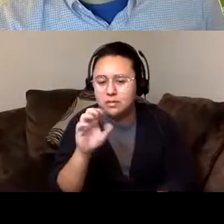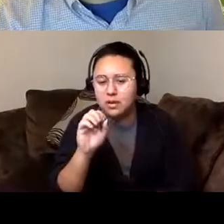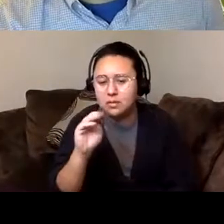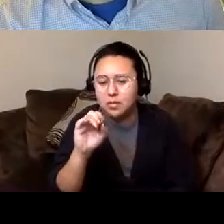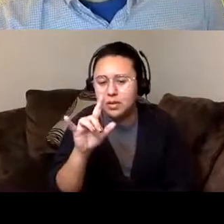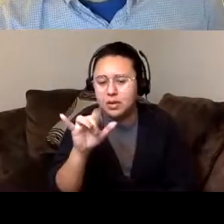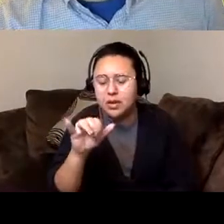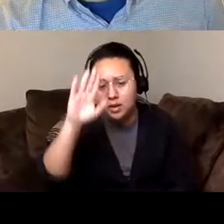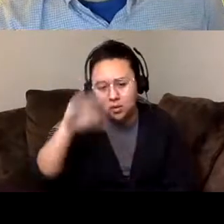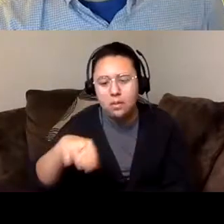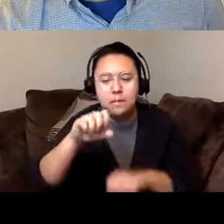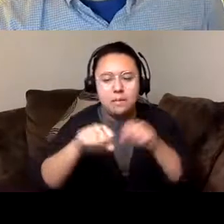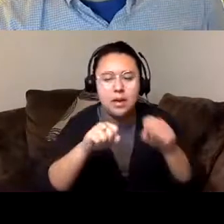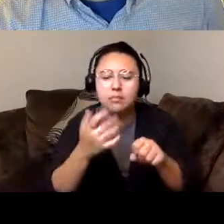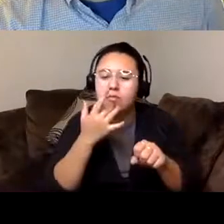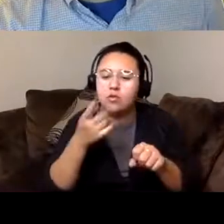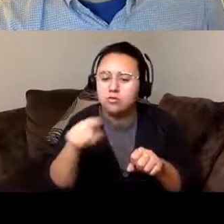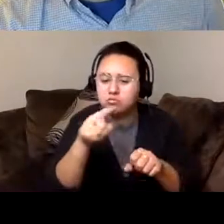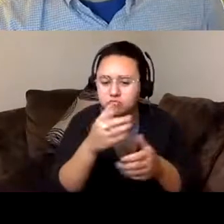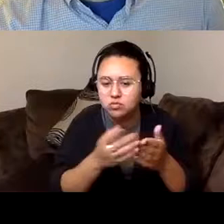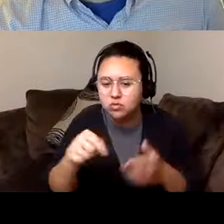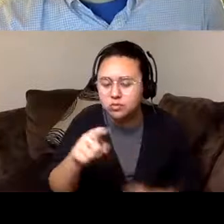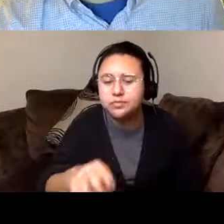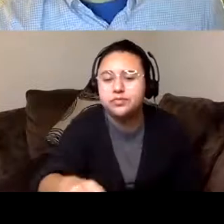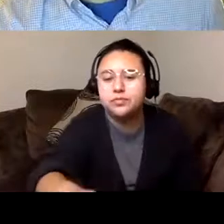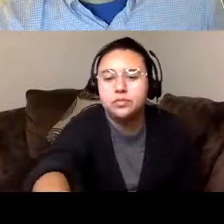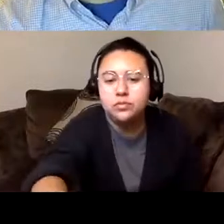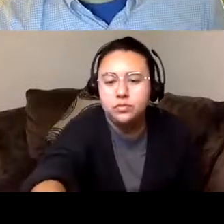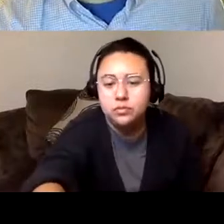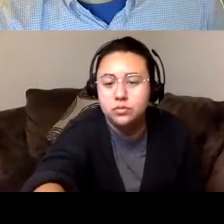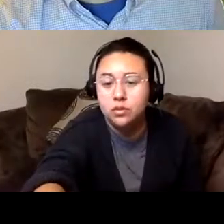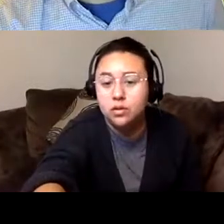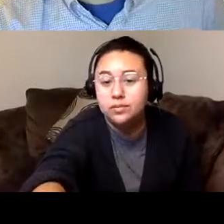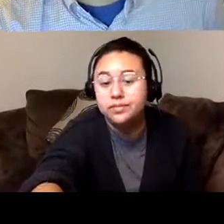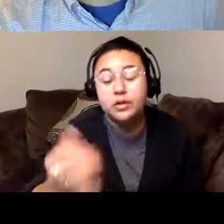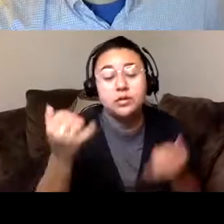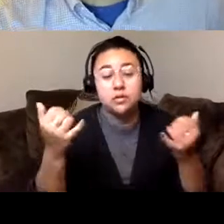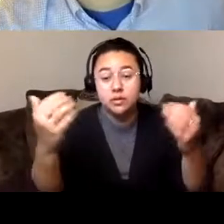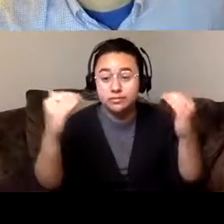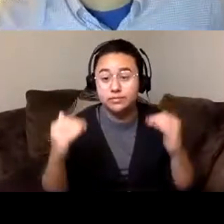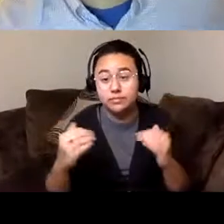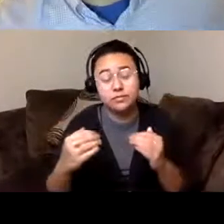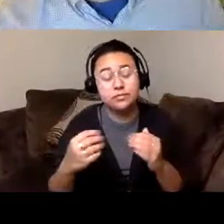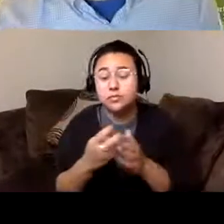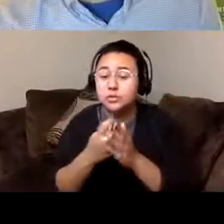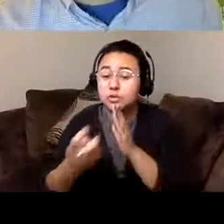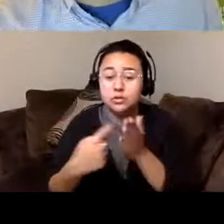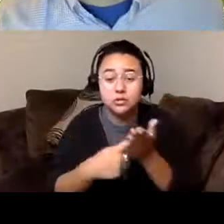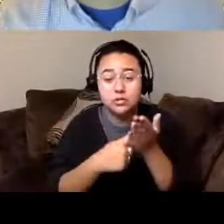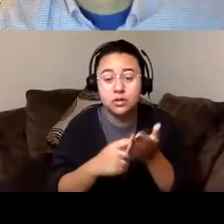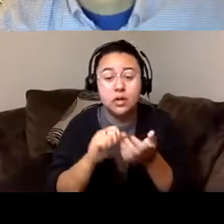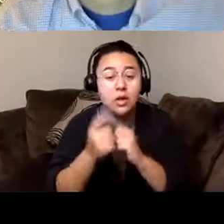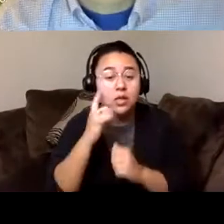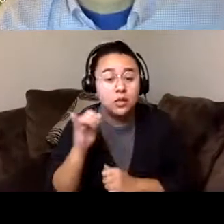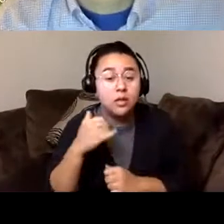out there. So let's jump into this. And so the way it's gonna go, we have this wonderful